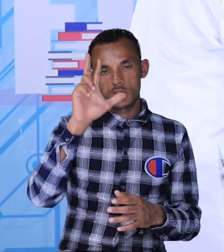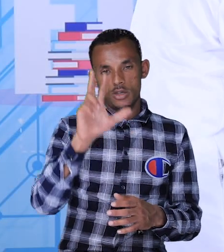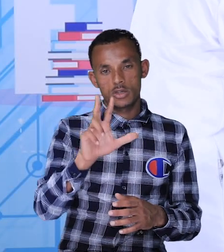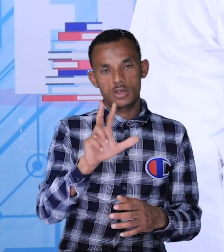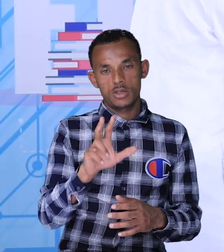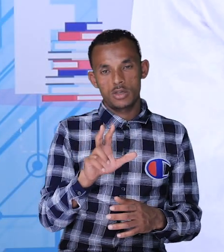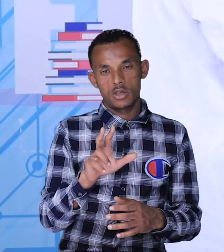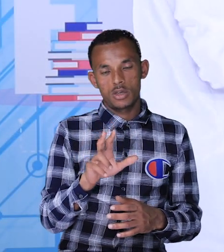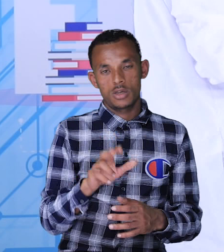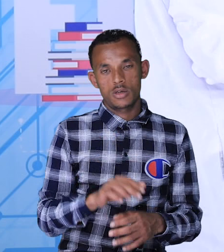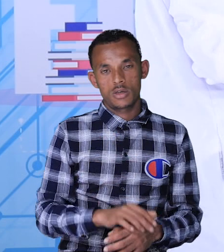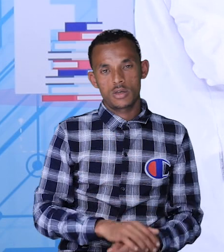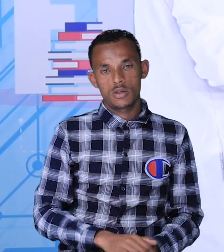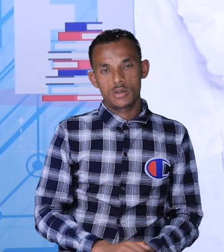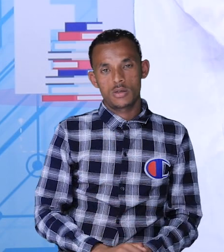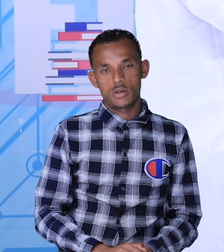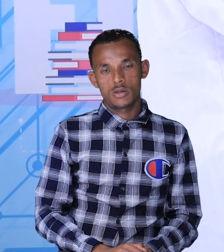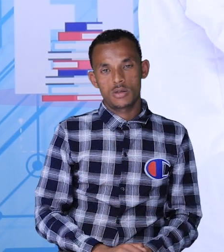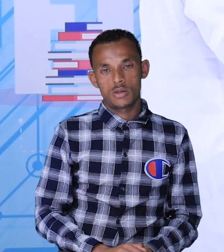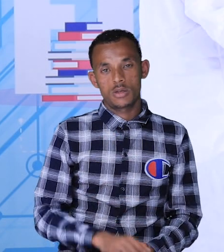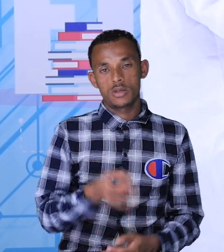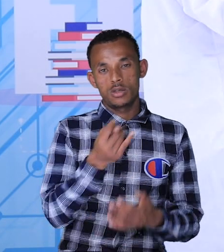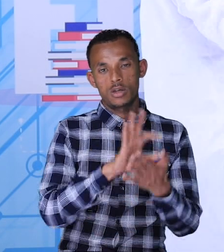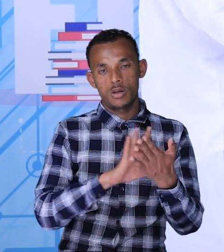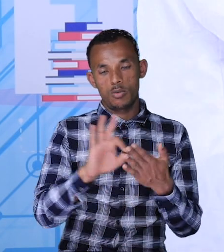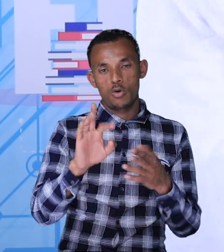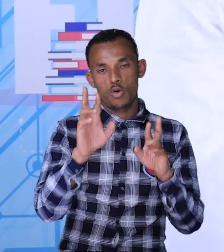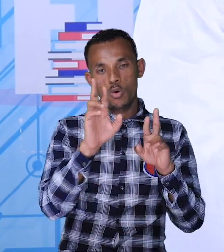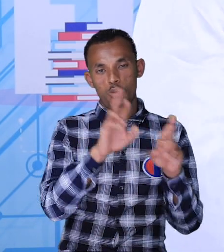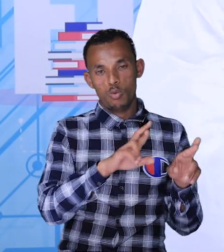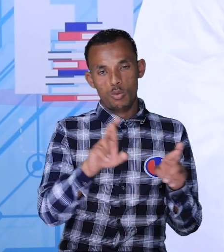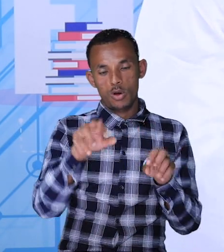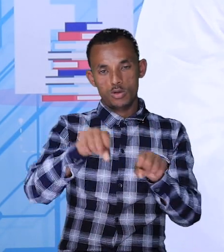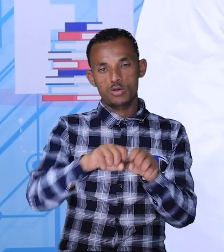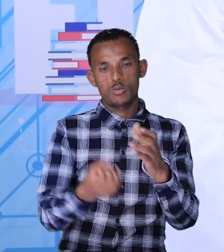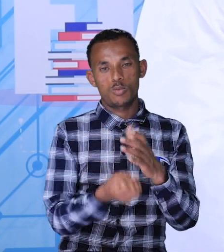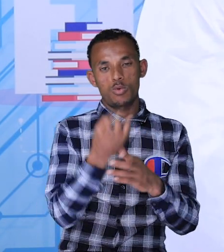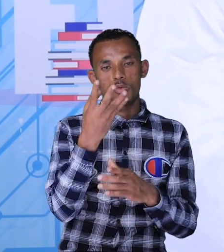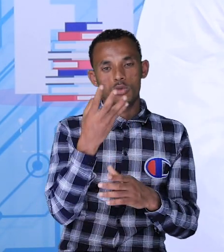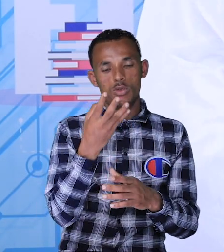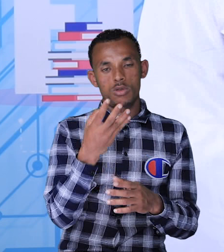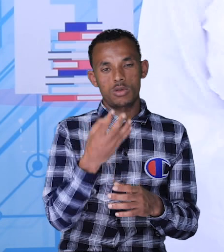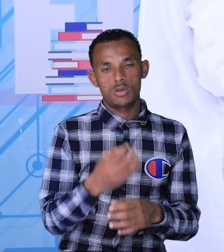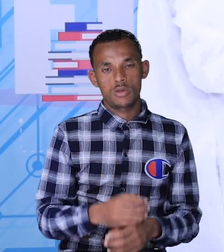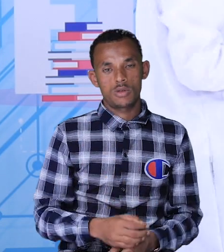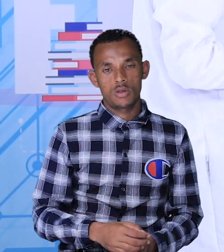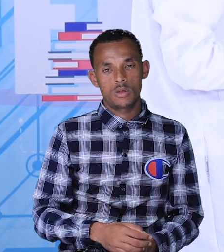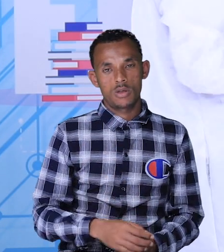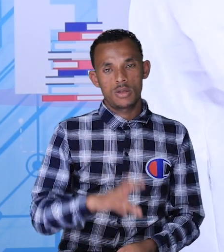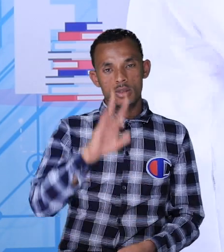is 3. The number of normal shoes produced, it is